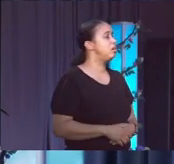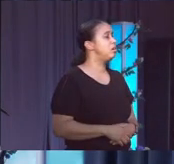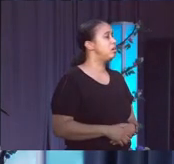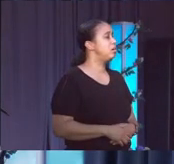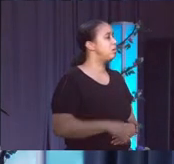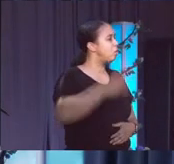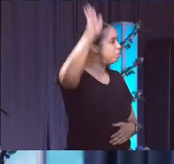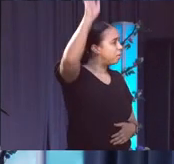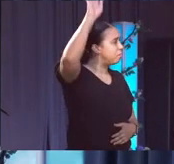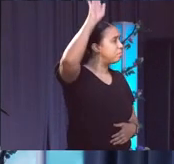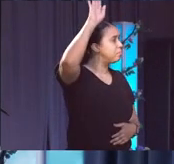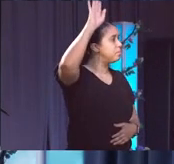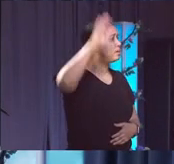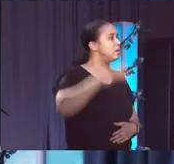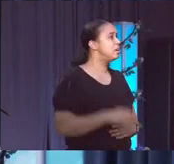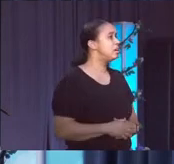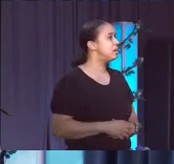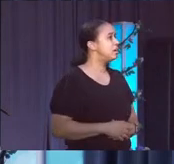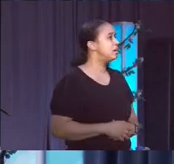Hold your hands up. Stick them up real high.